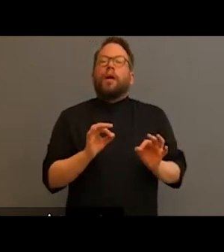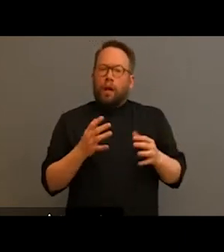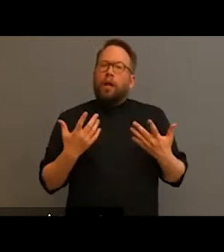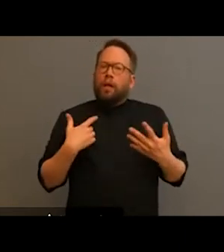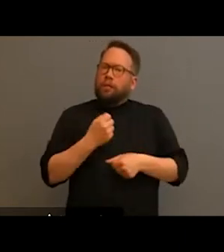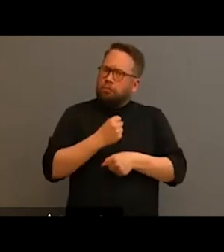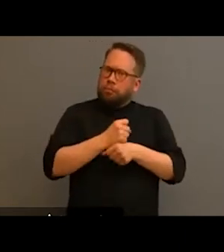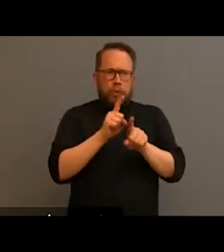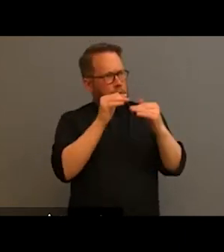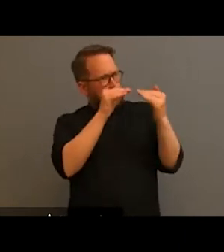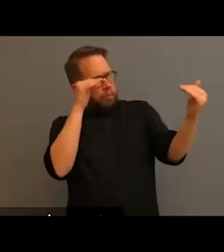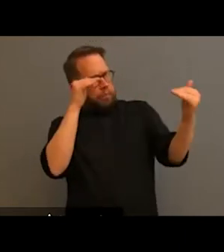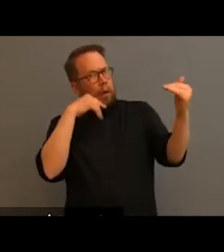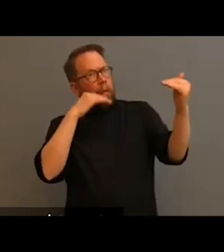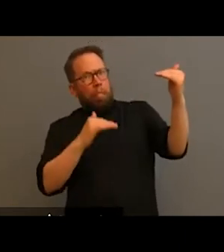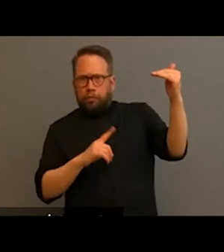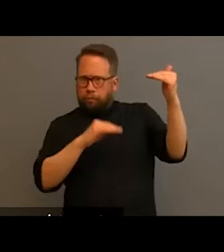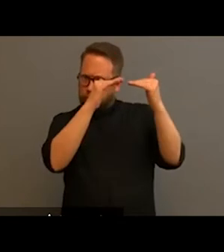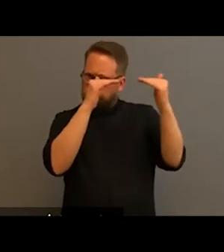else, accessible and secure.